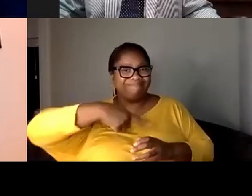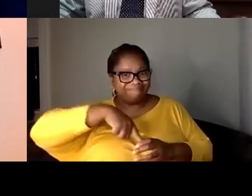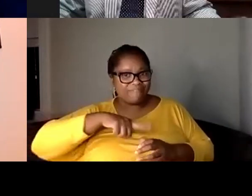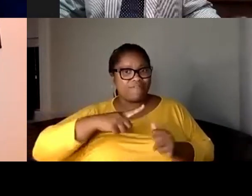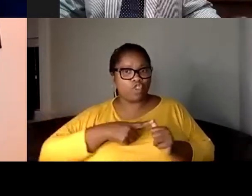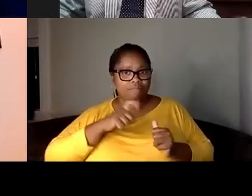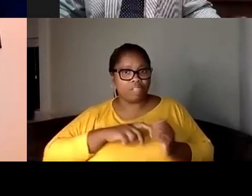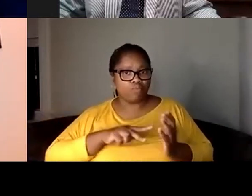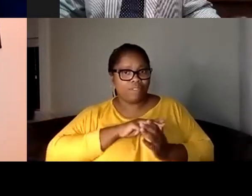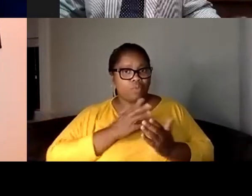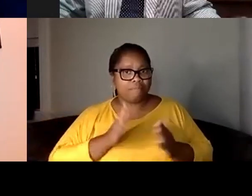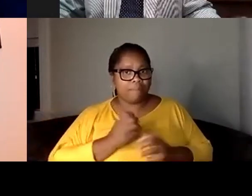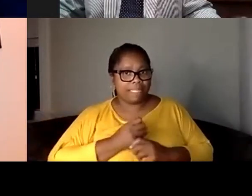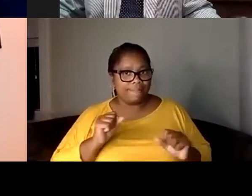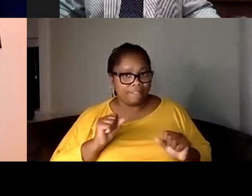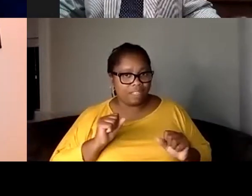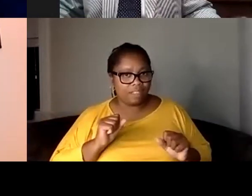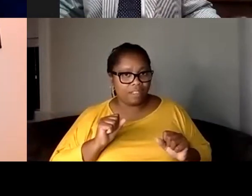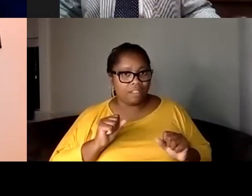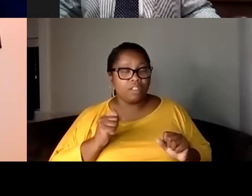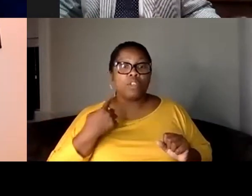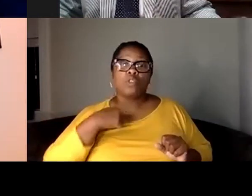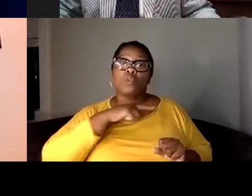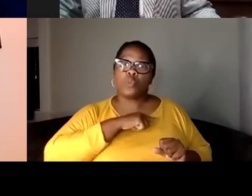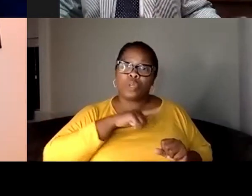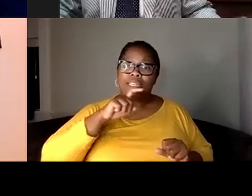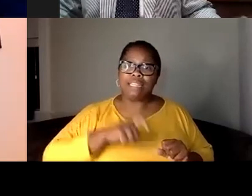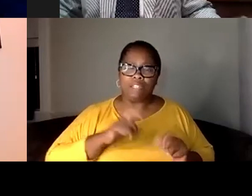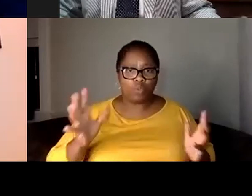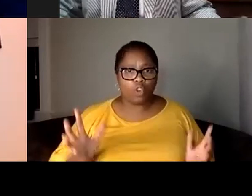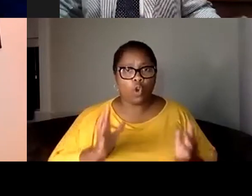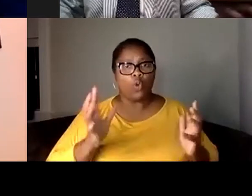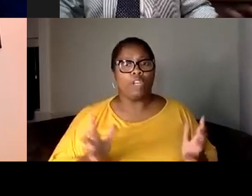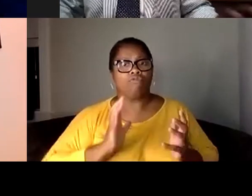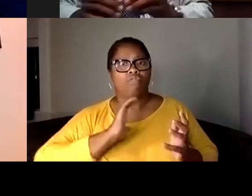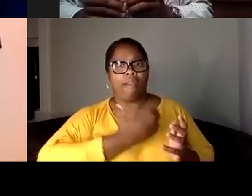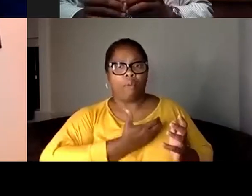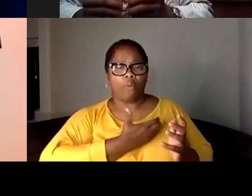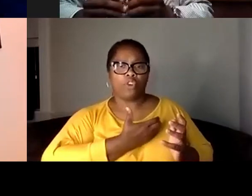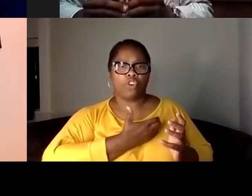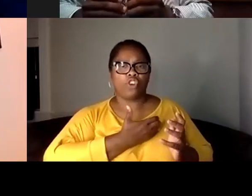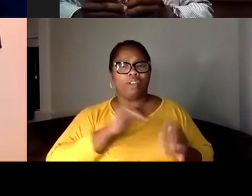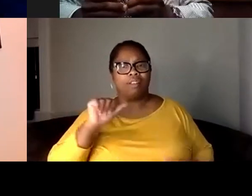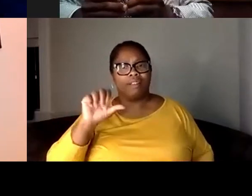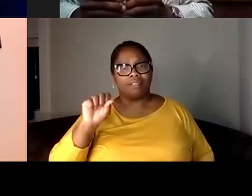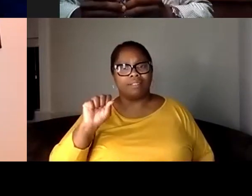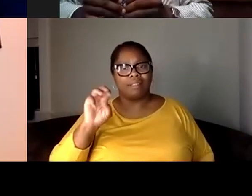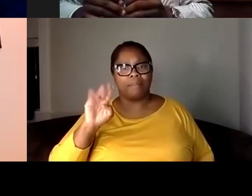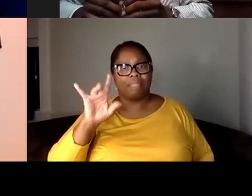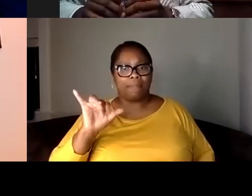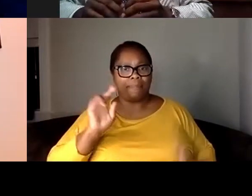So what we need to do is we need to encourage our Assembly people